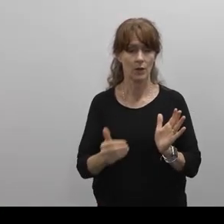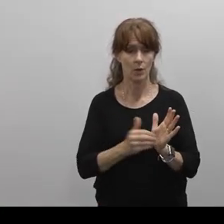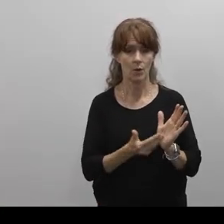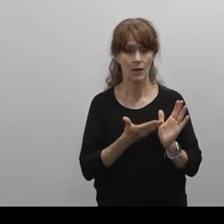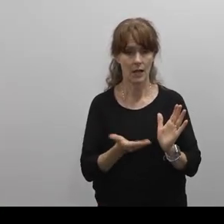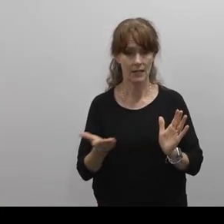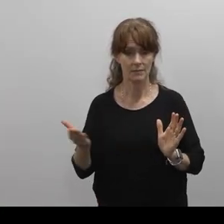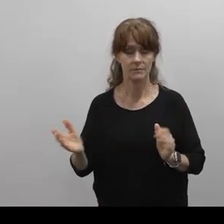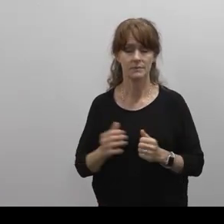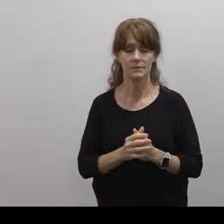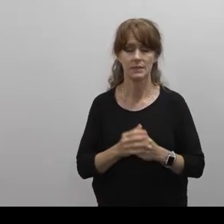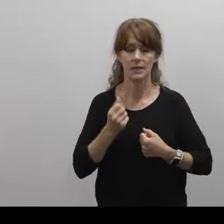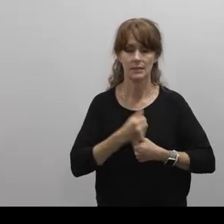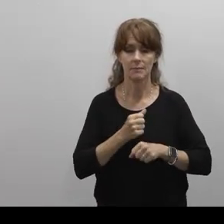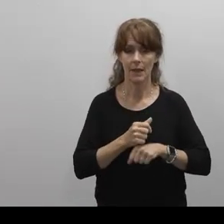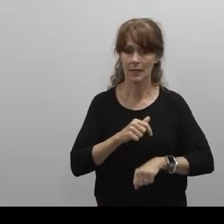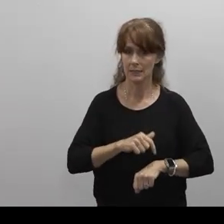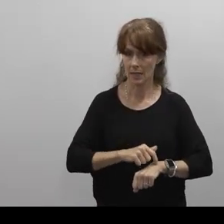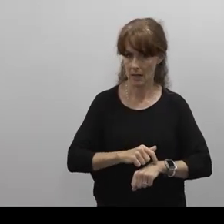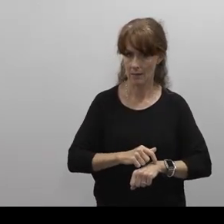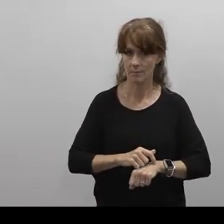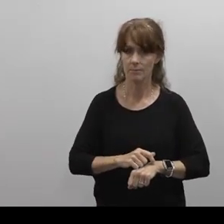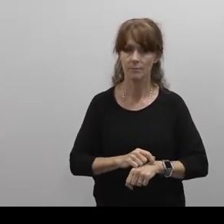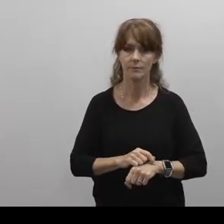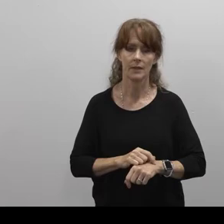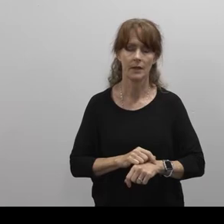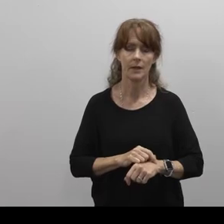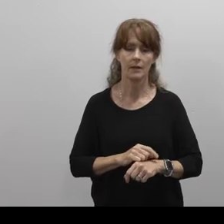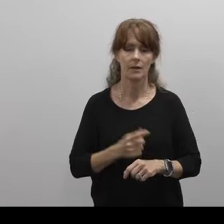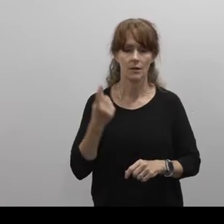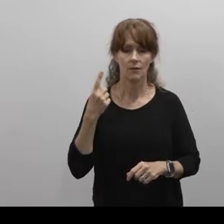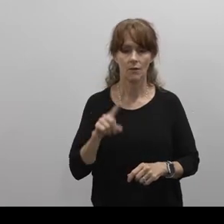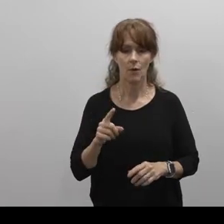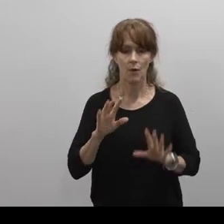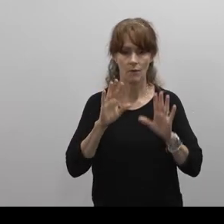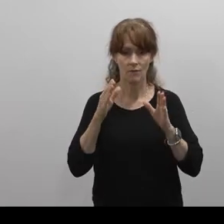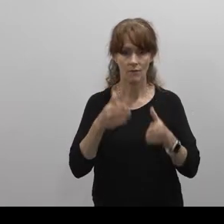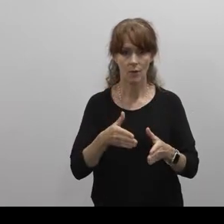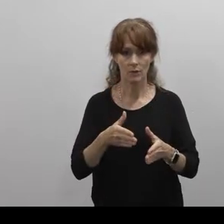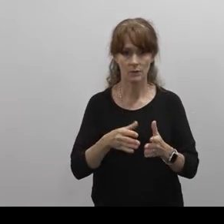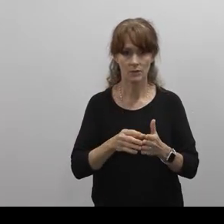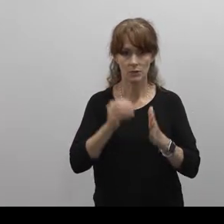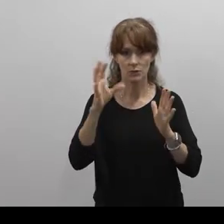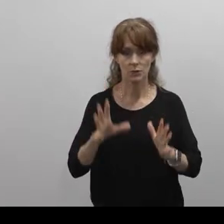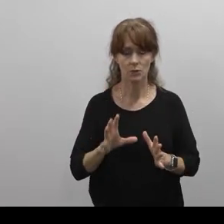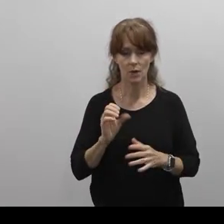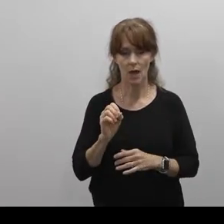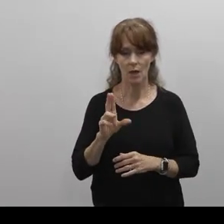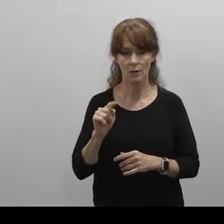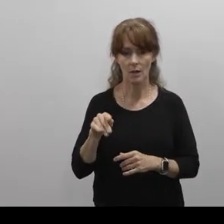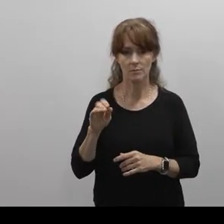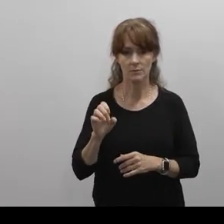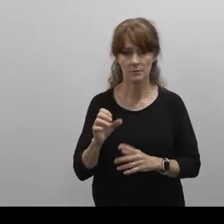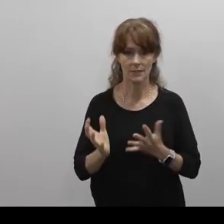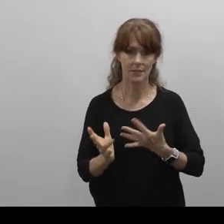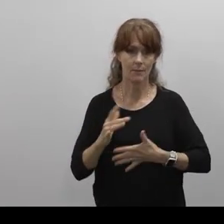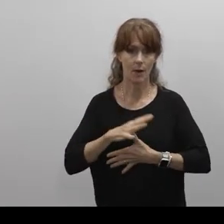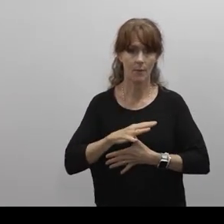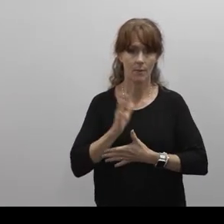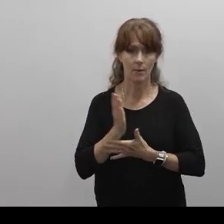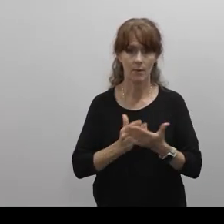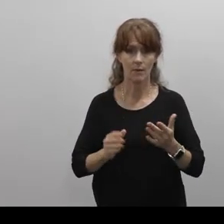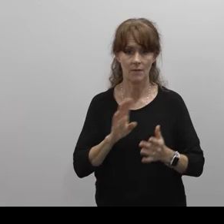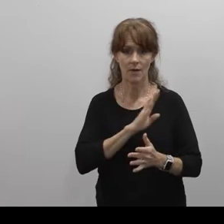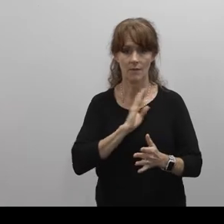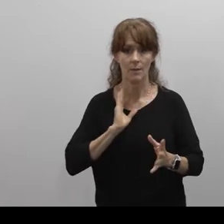items, to make time, and I'll talk about it in more depth later, to make time for focusing on student outcomes as the primary feature of a